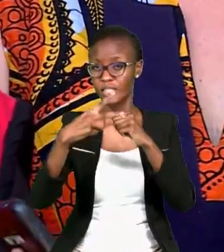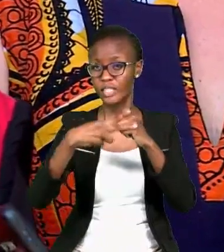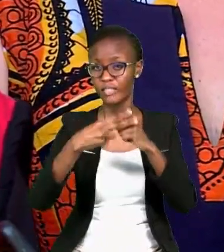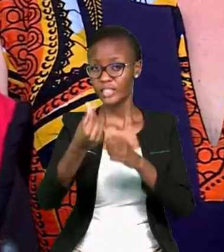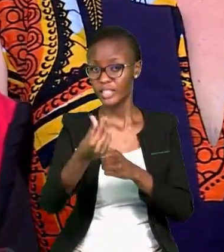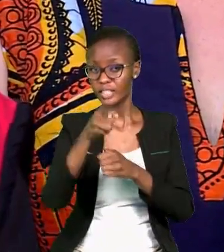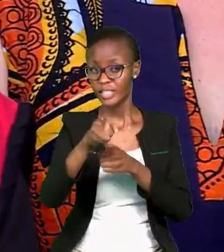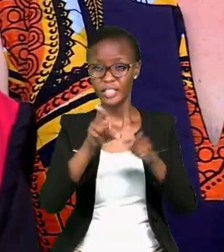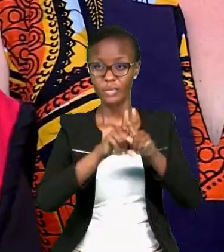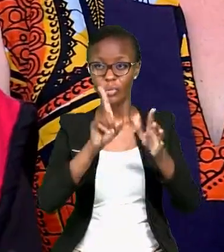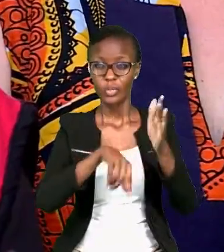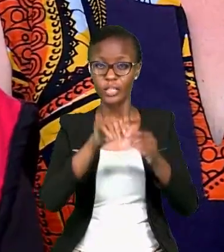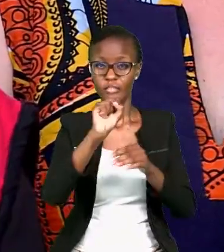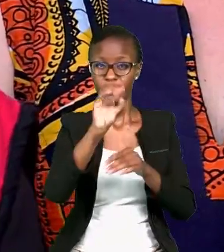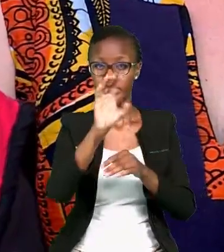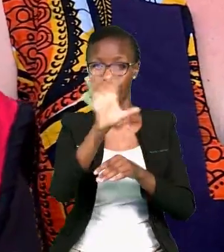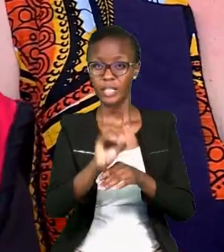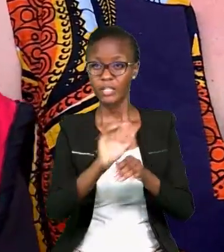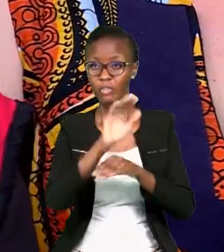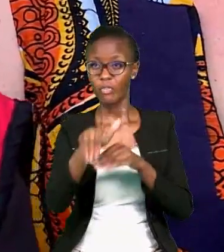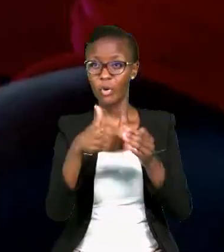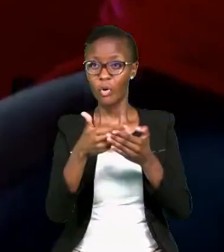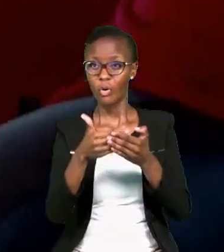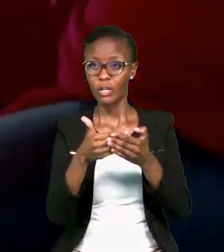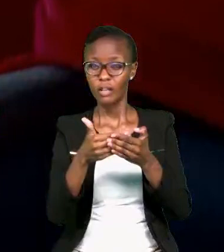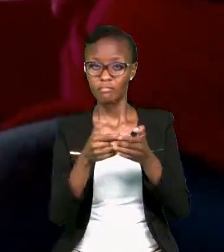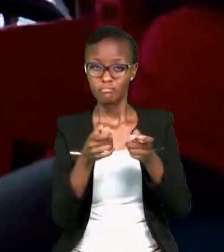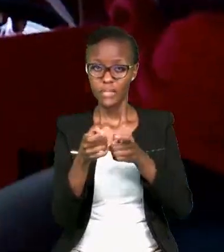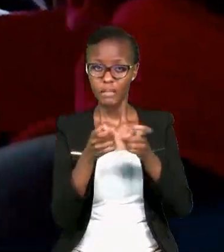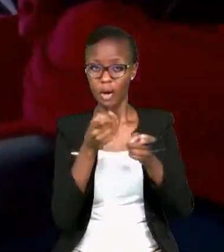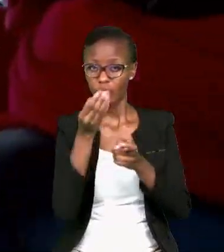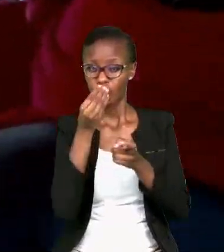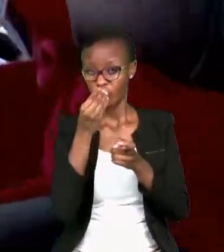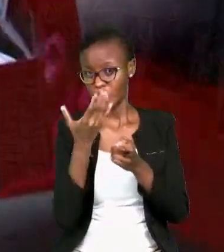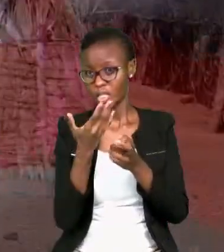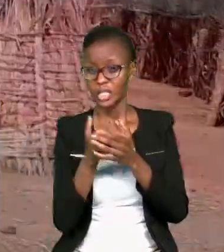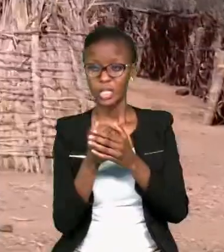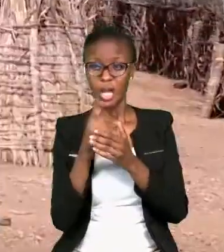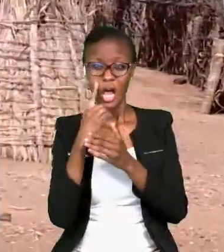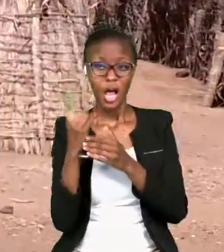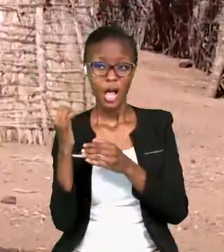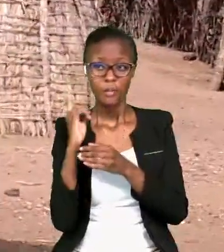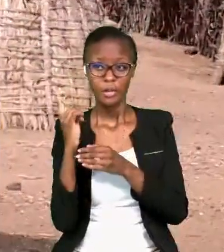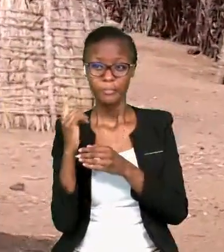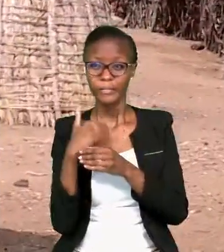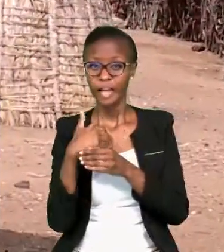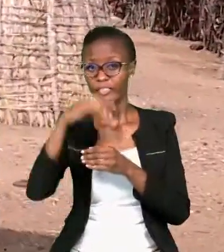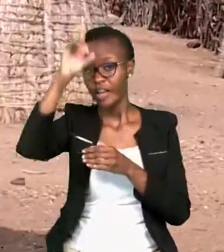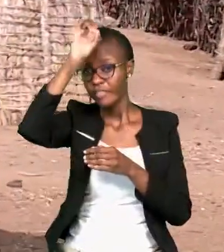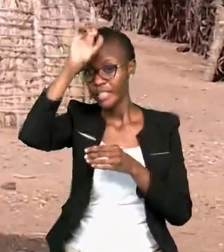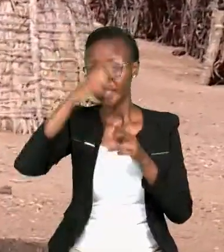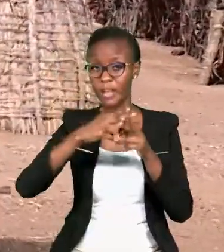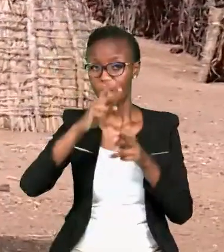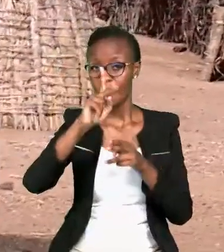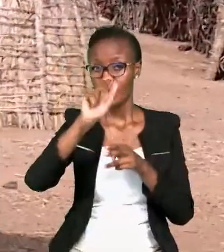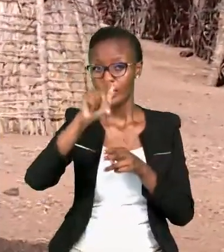to about 50% of the minimum food basket. 42 kilometers from Lodwar Town lies the village called Kapua